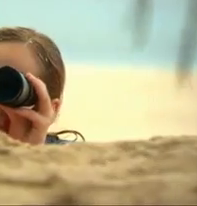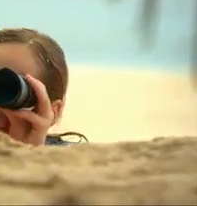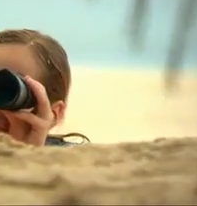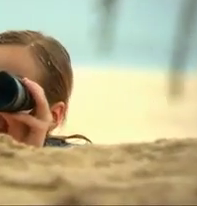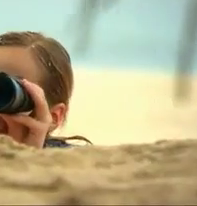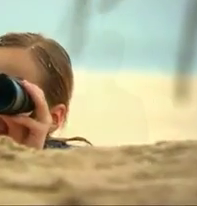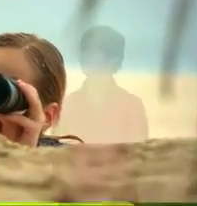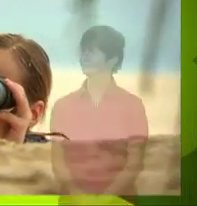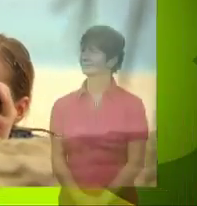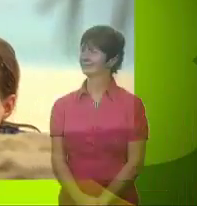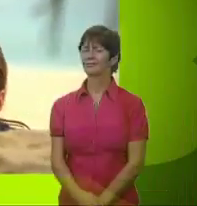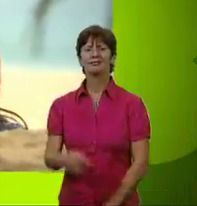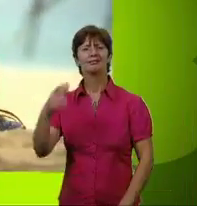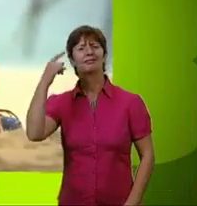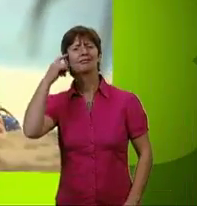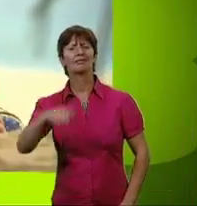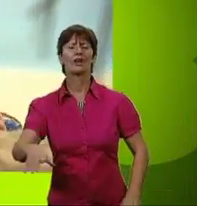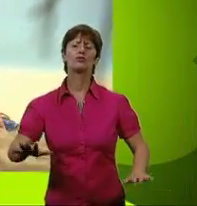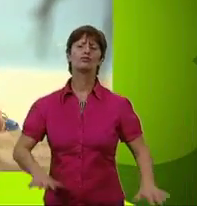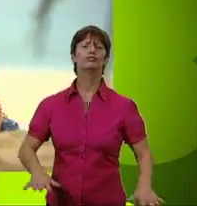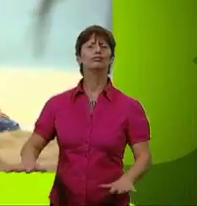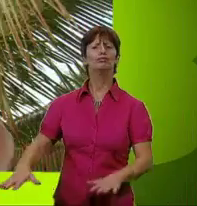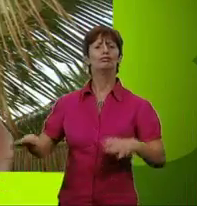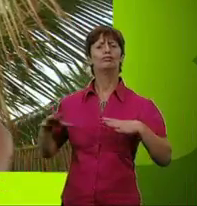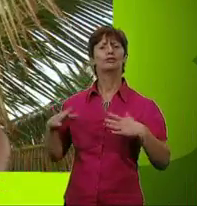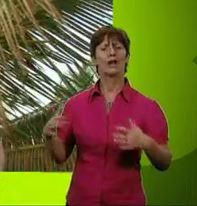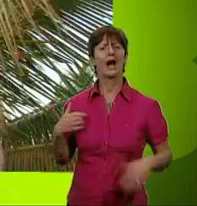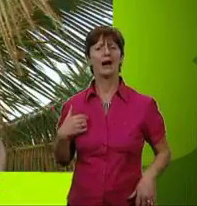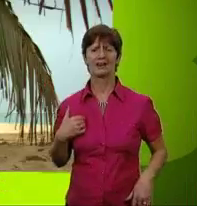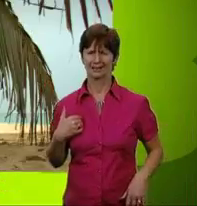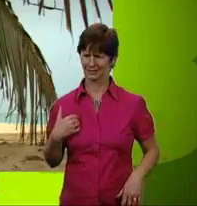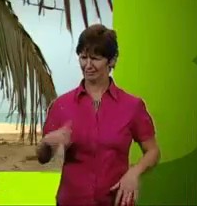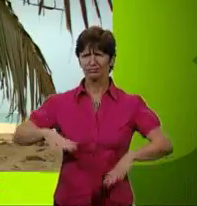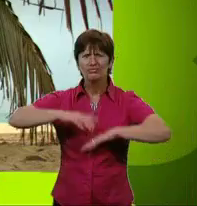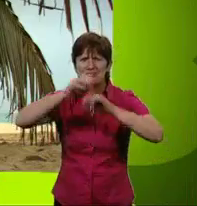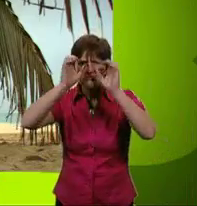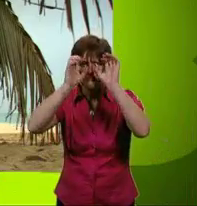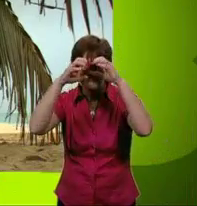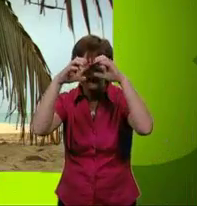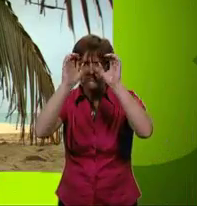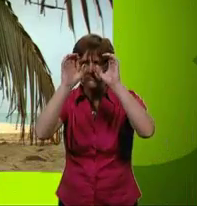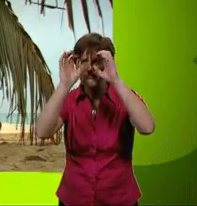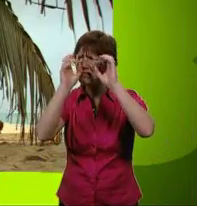Thought you were being laid back today. I am. That's laid front.